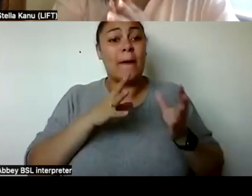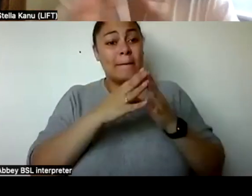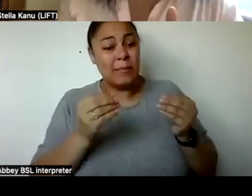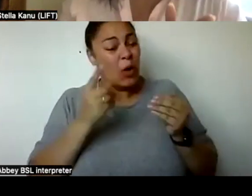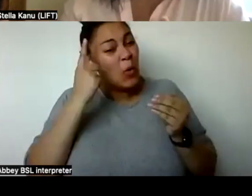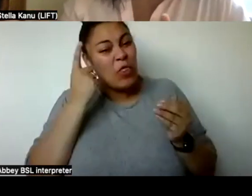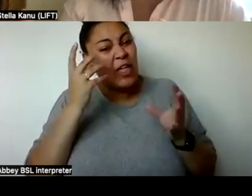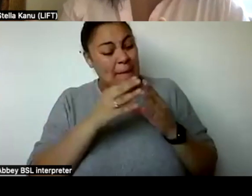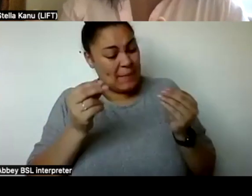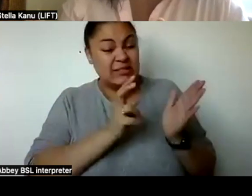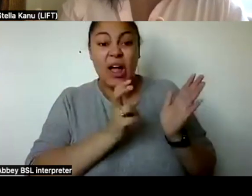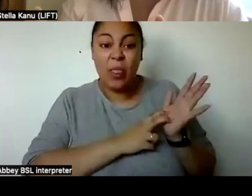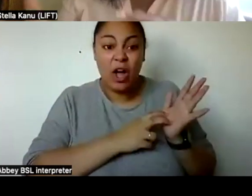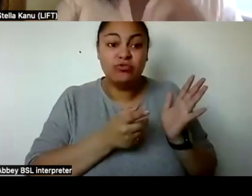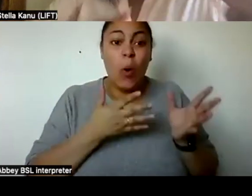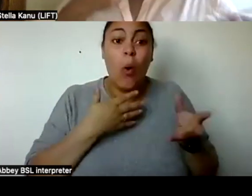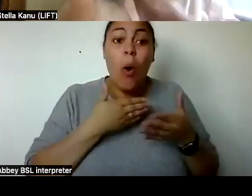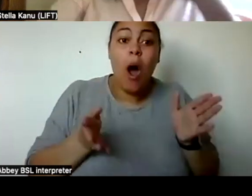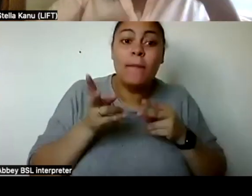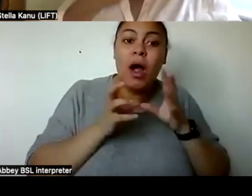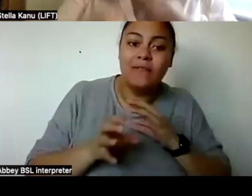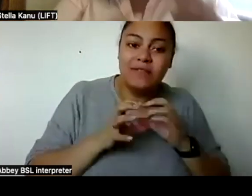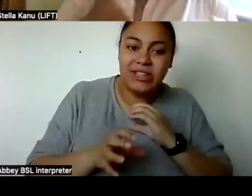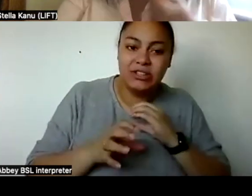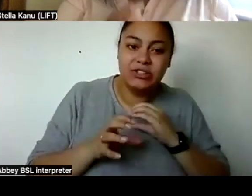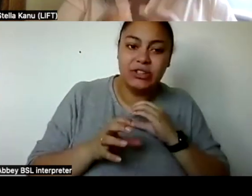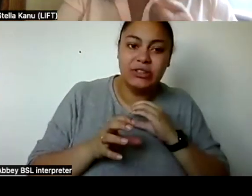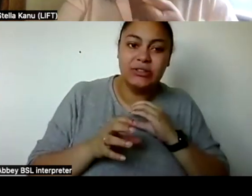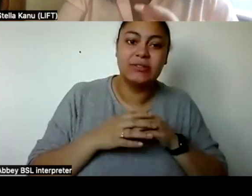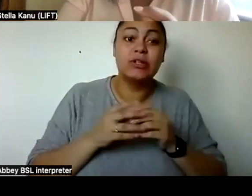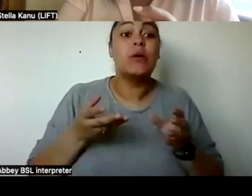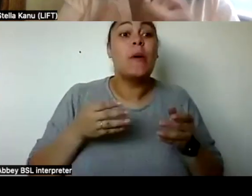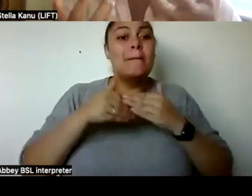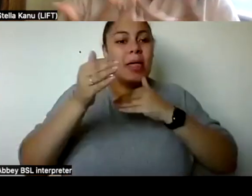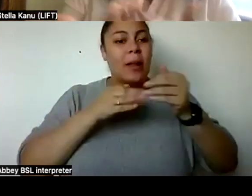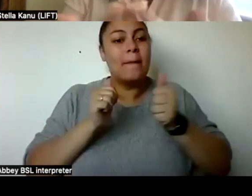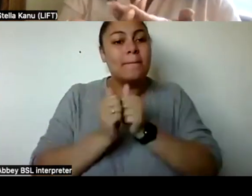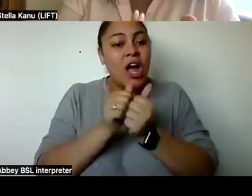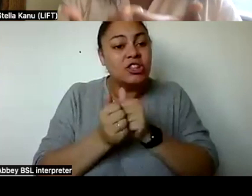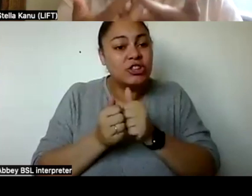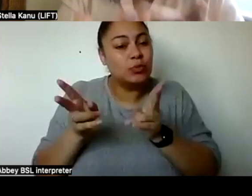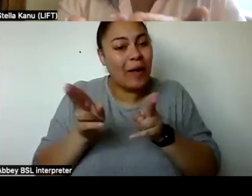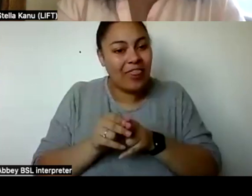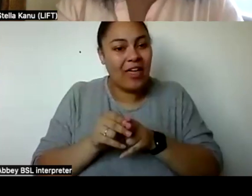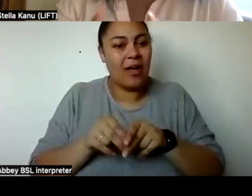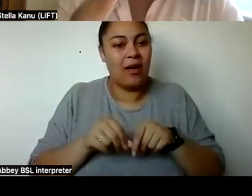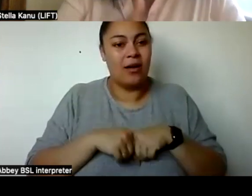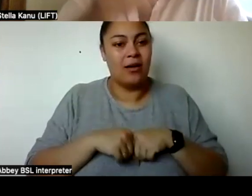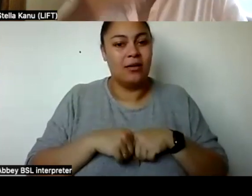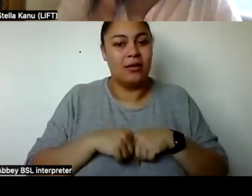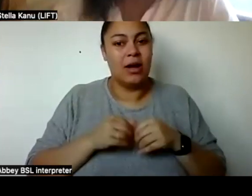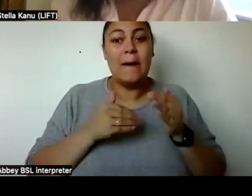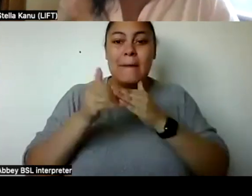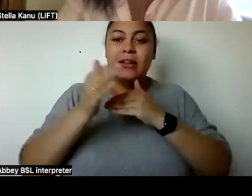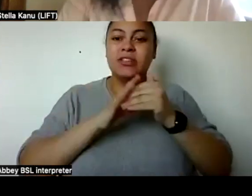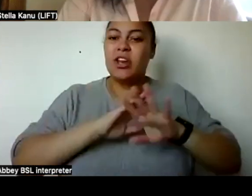here? We're open to a conversation. And this sense that you're building a partnership together, there's an agreement that you're building and not